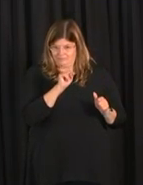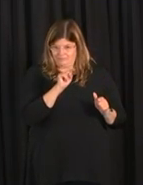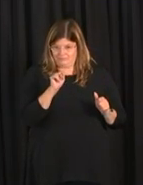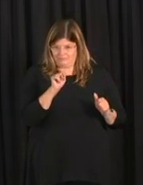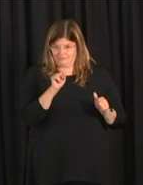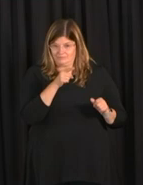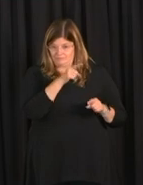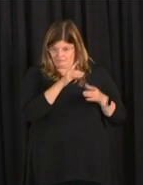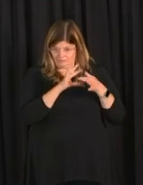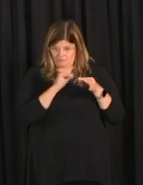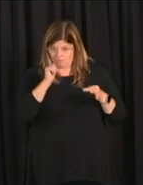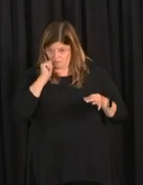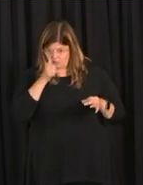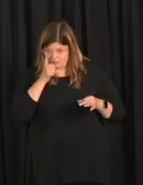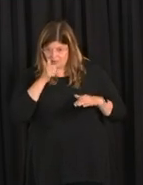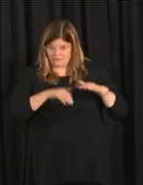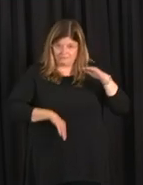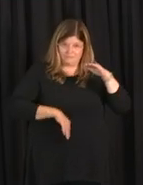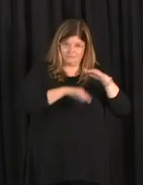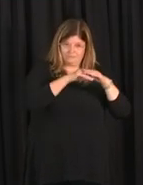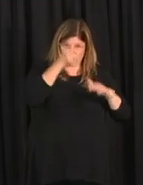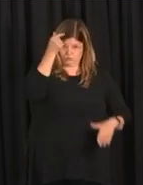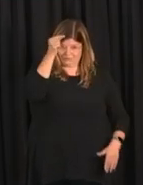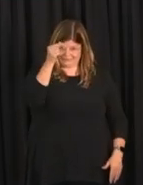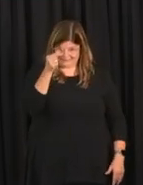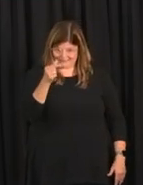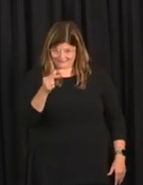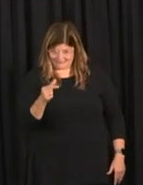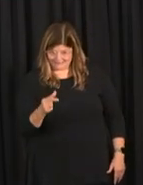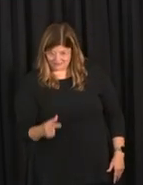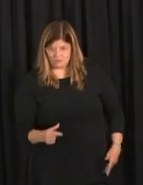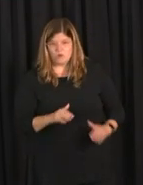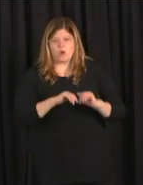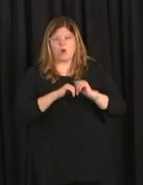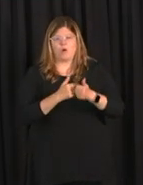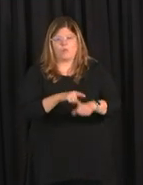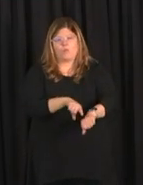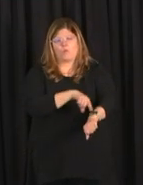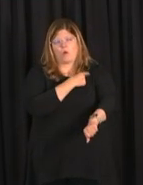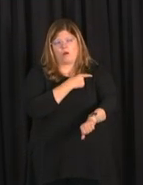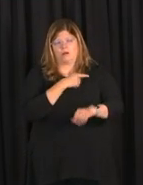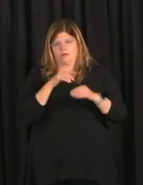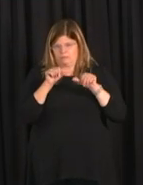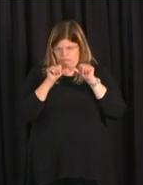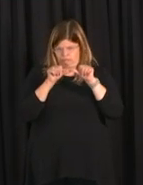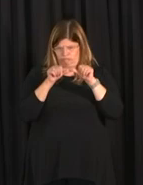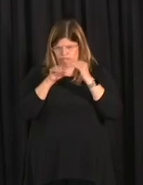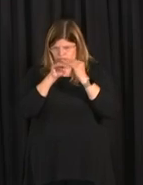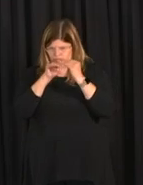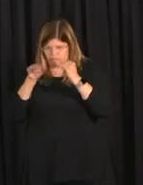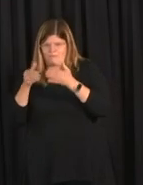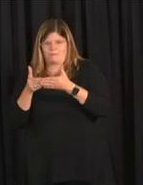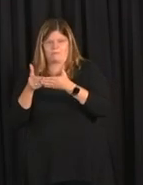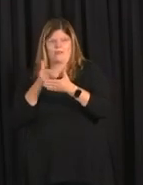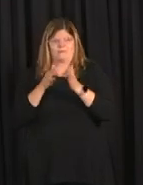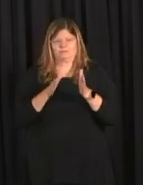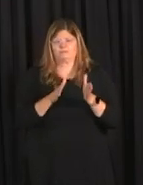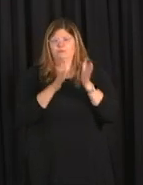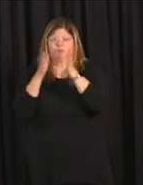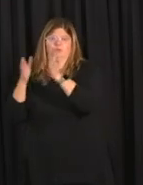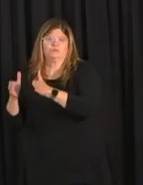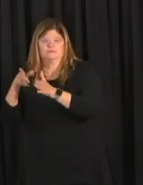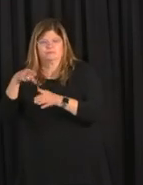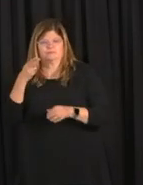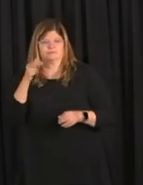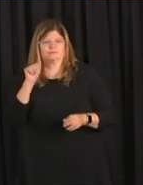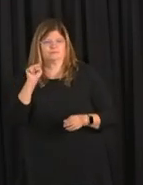reach green for all 10 metrics for phase 3, how long does that need to be sustained before we would go into